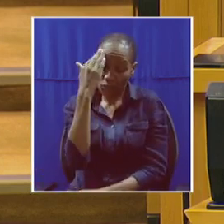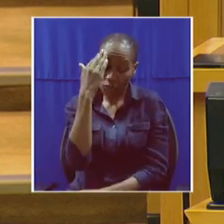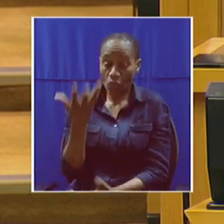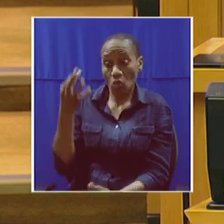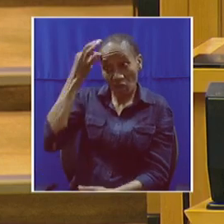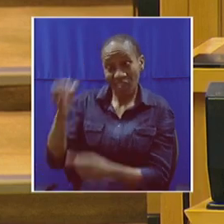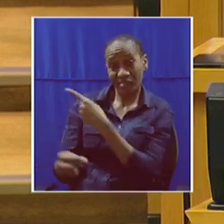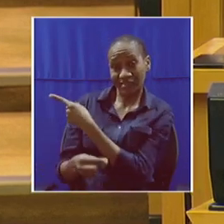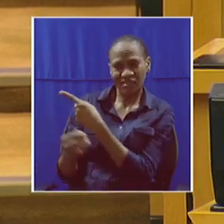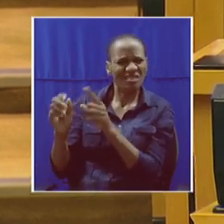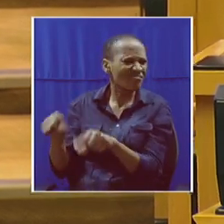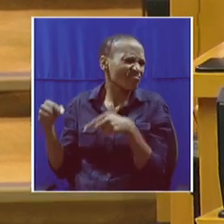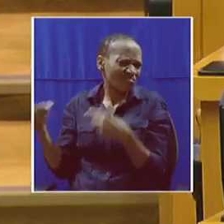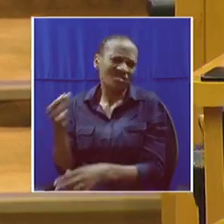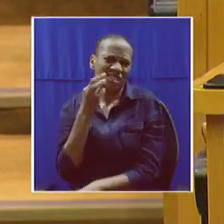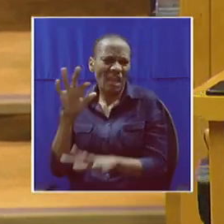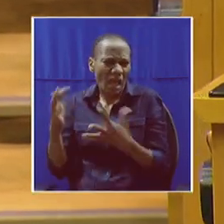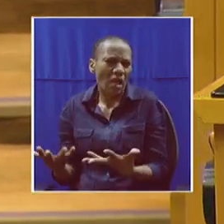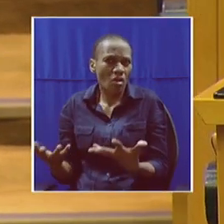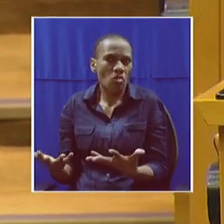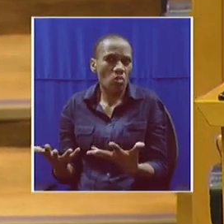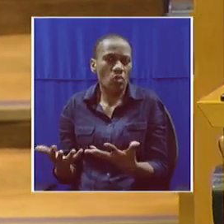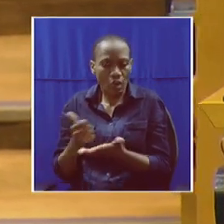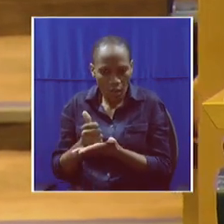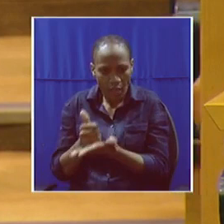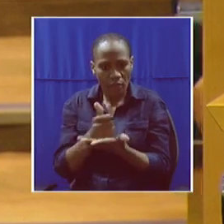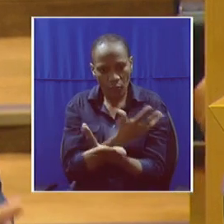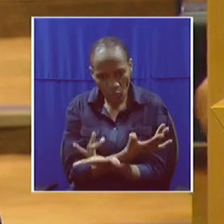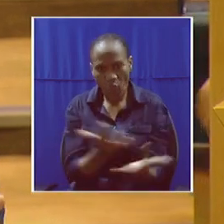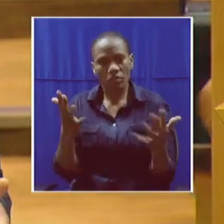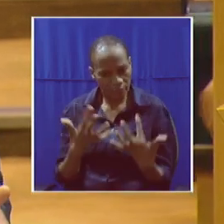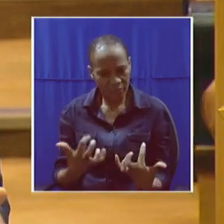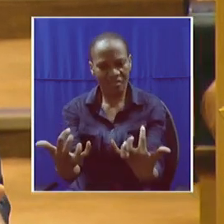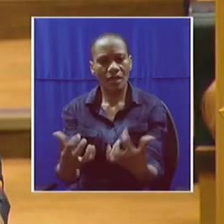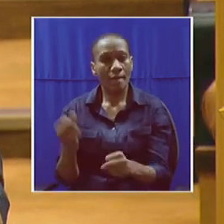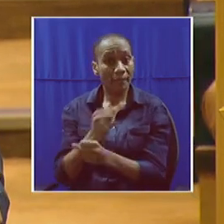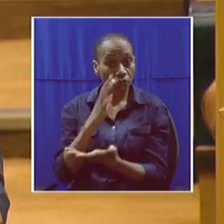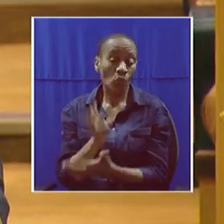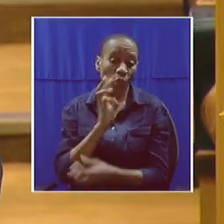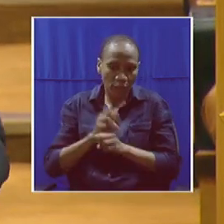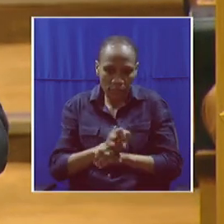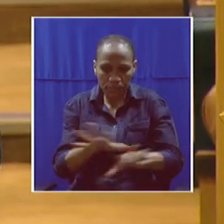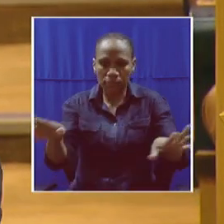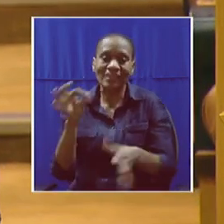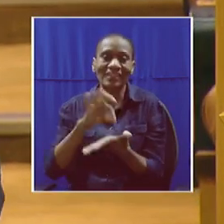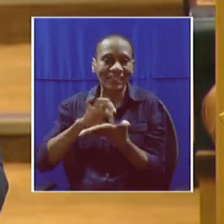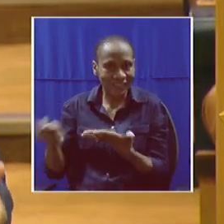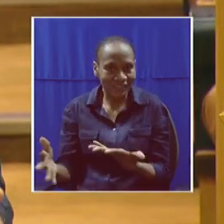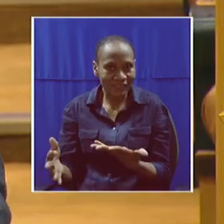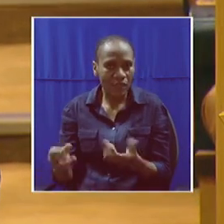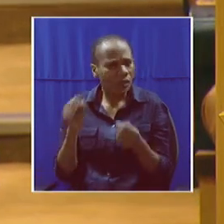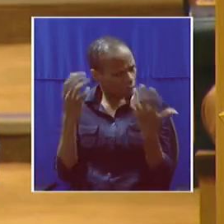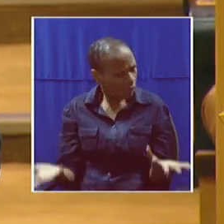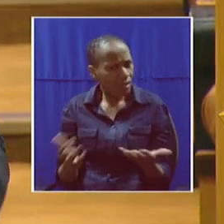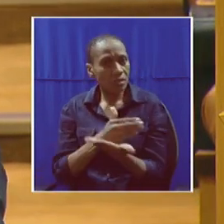Government we have not been able to provide all the citizens of our country with Safe Drinking Water uh and they still use these